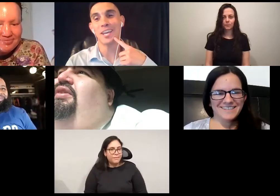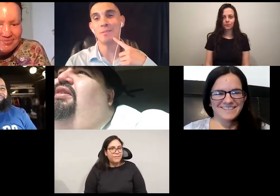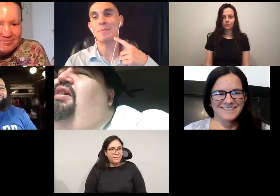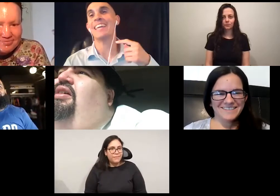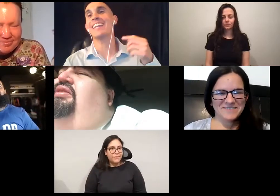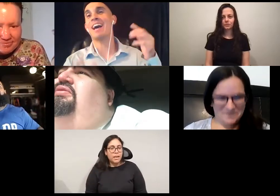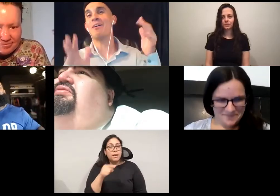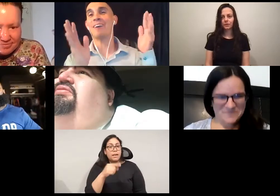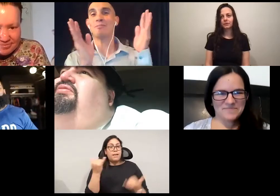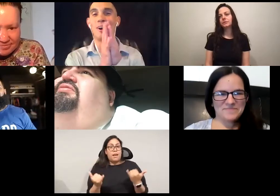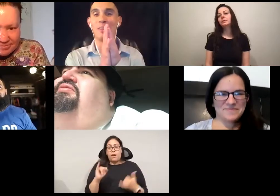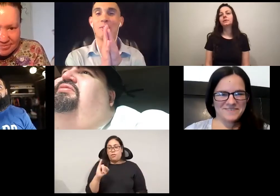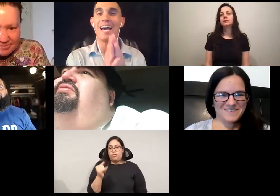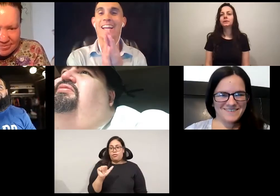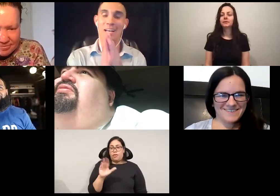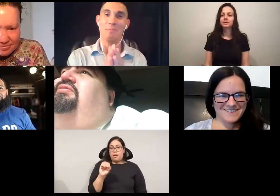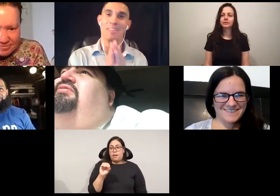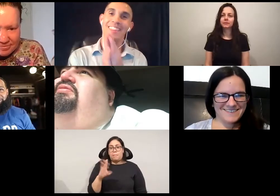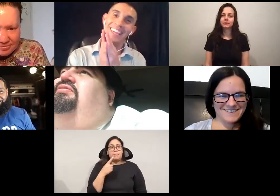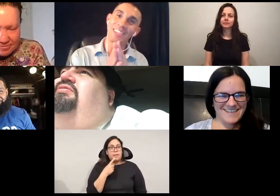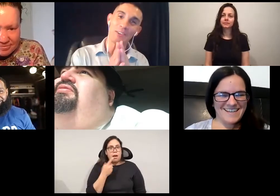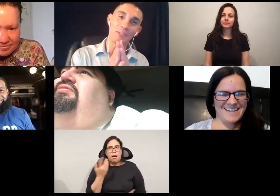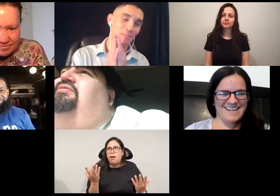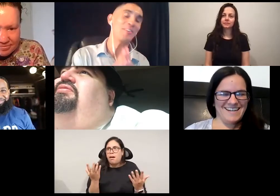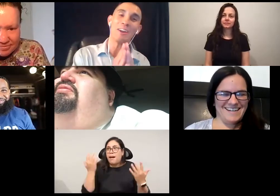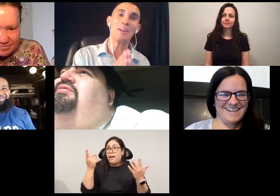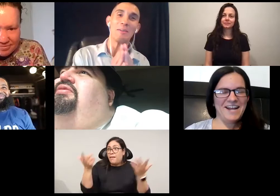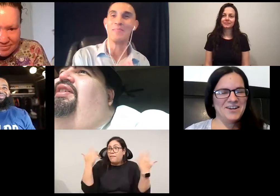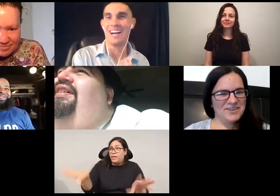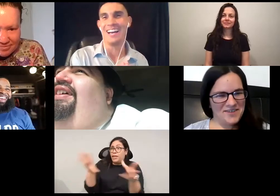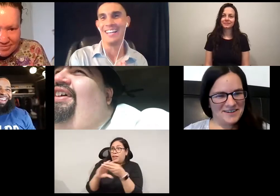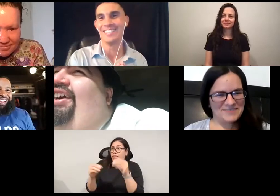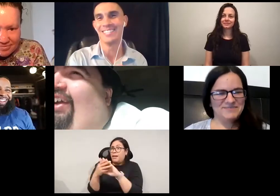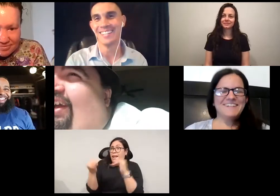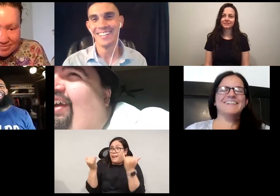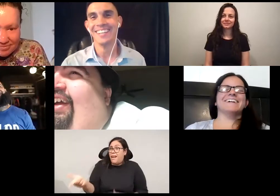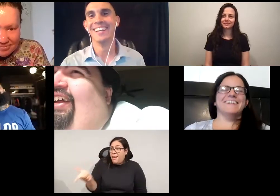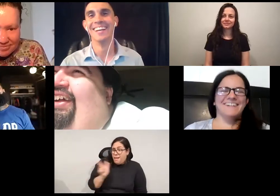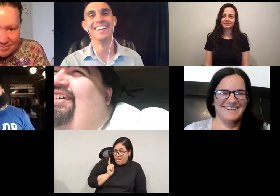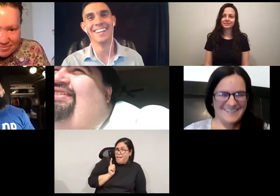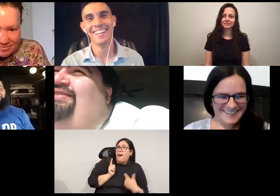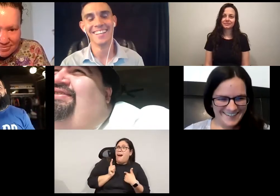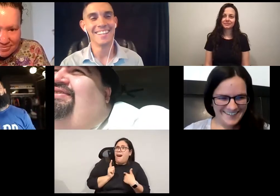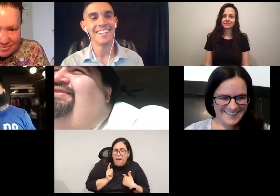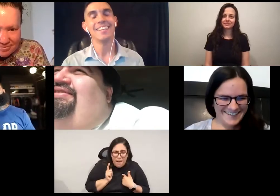This is Jacob speaking, and now I have to follow that up. Thank you very